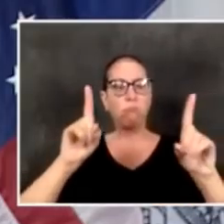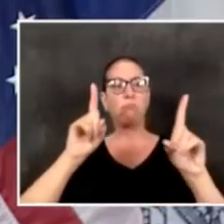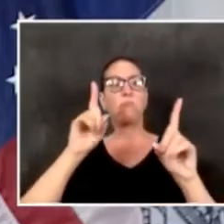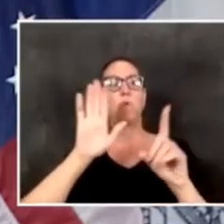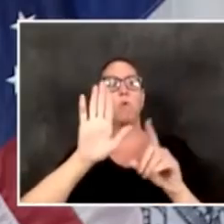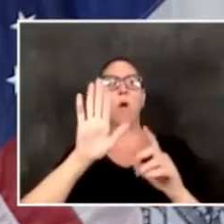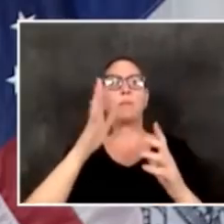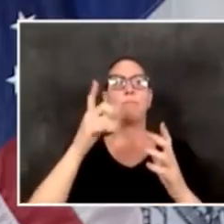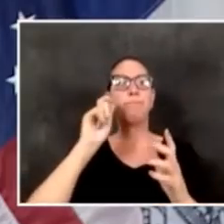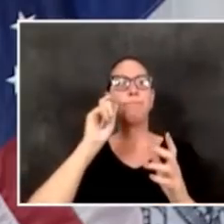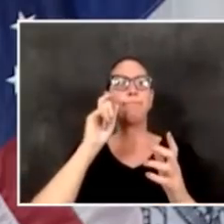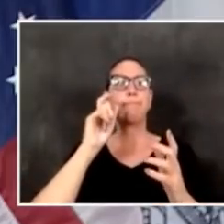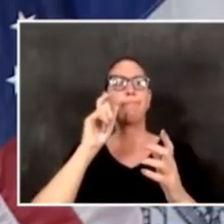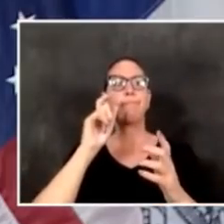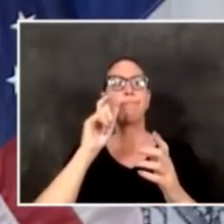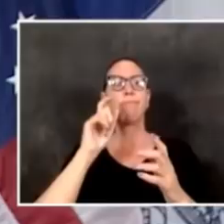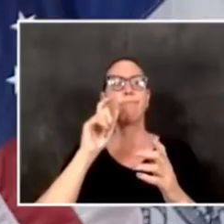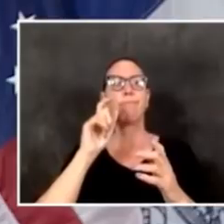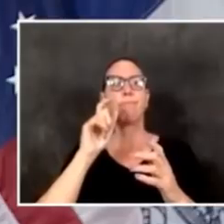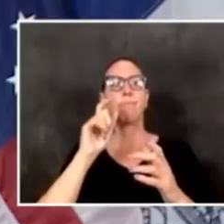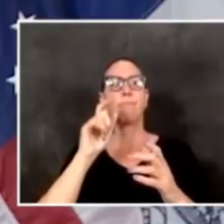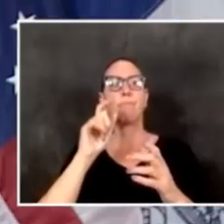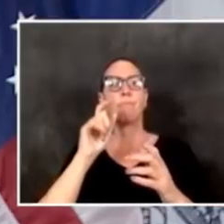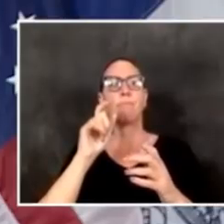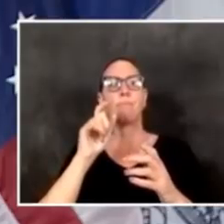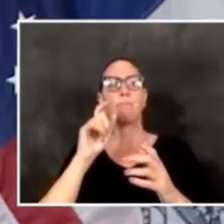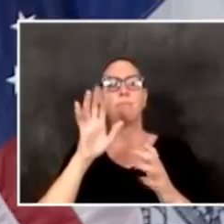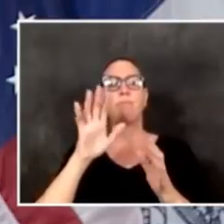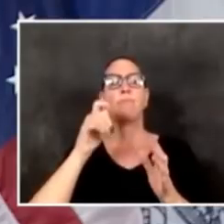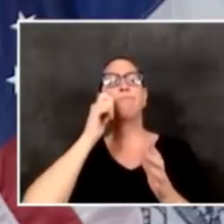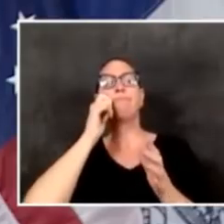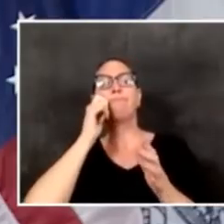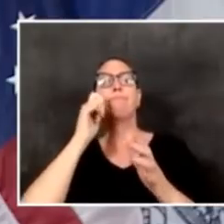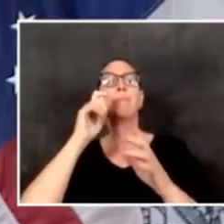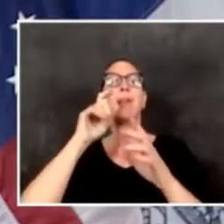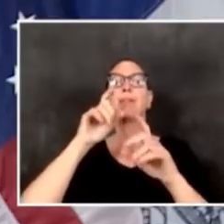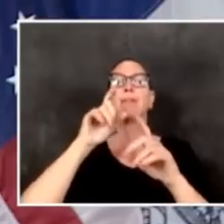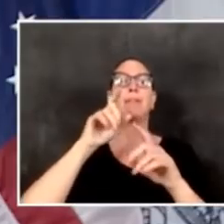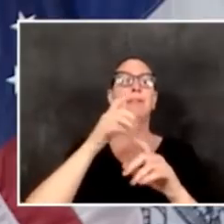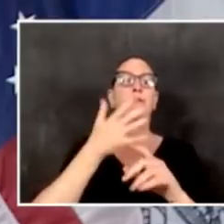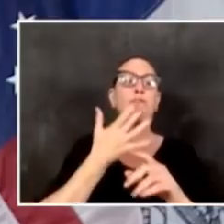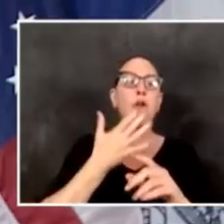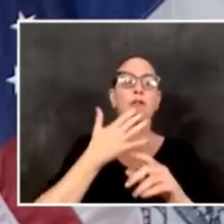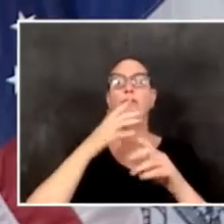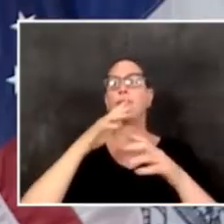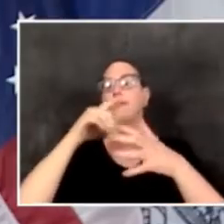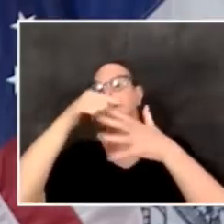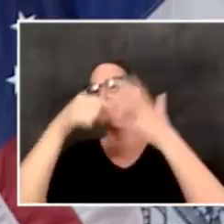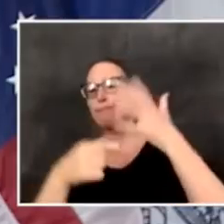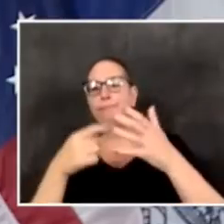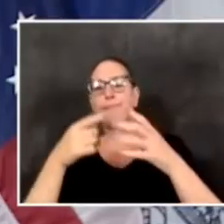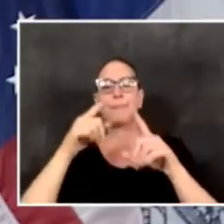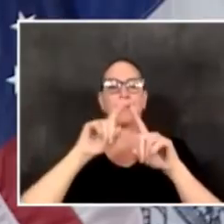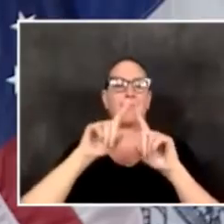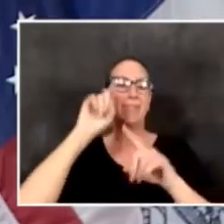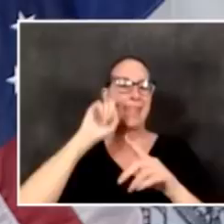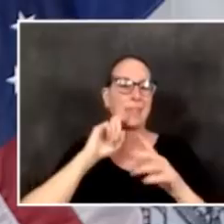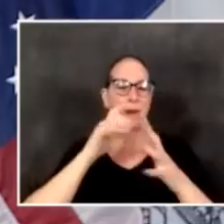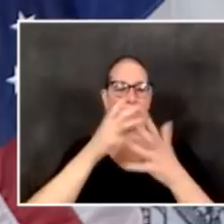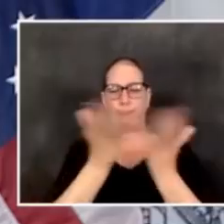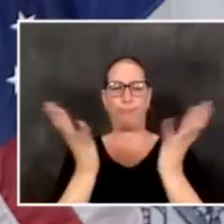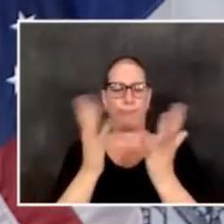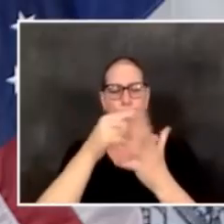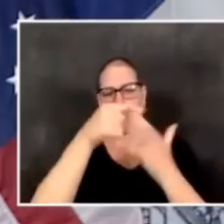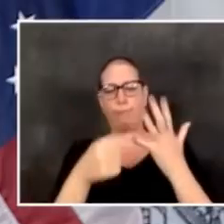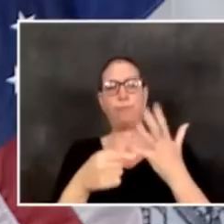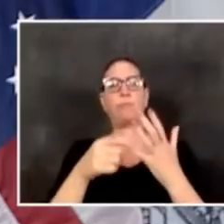account and the videos. For instance, the NYPD account is that these officers stopped a group